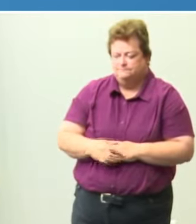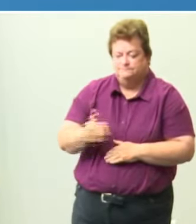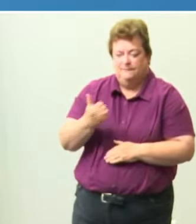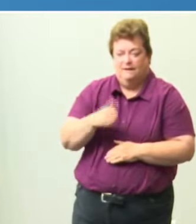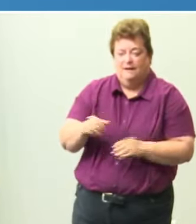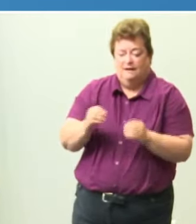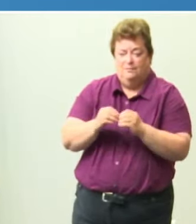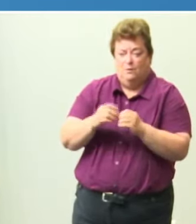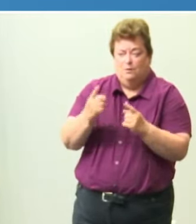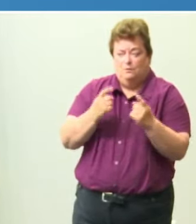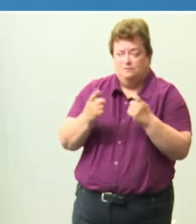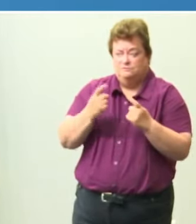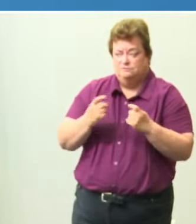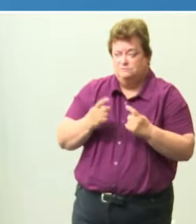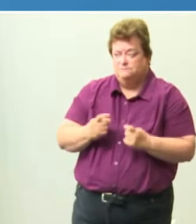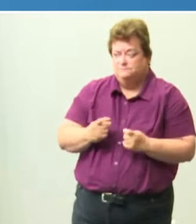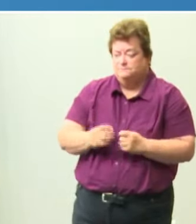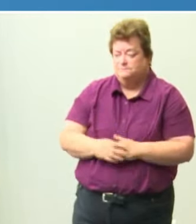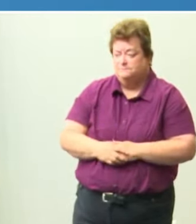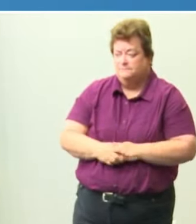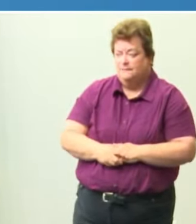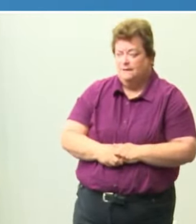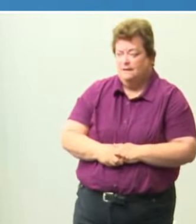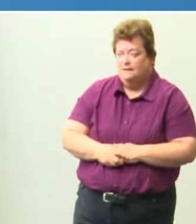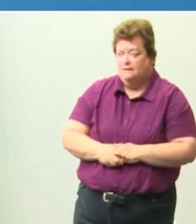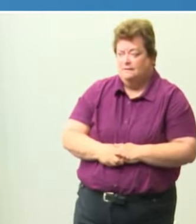Any other questions?